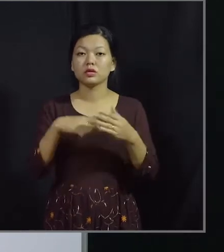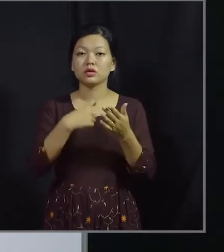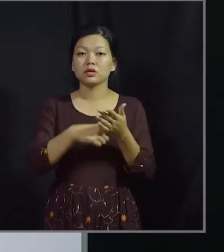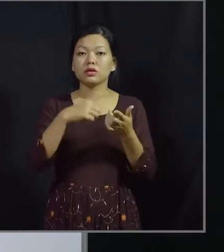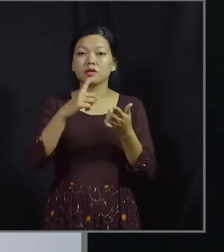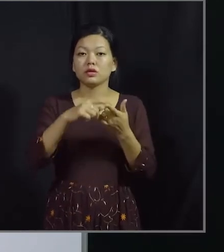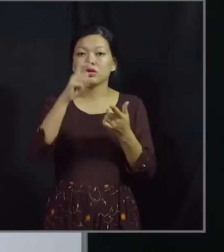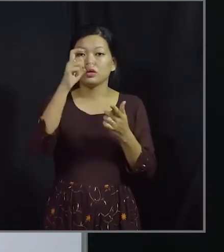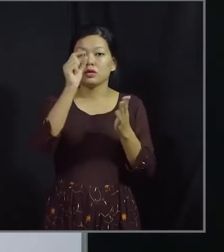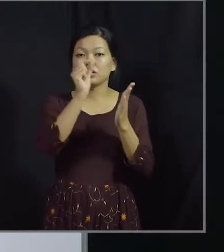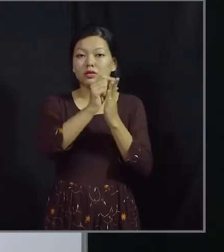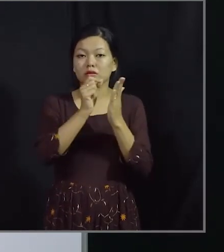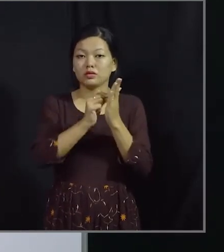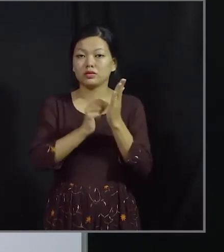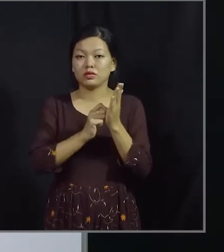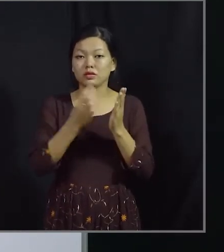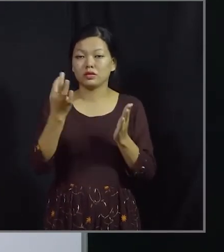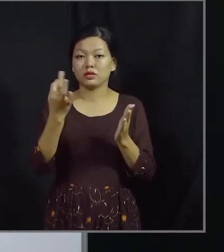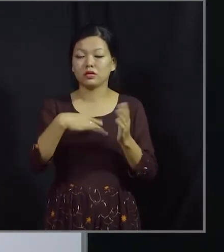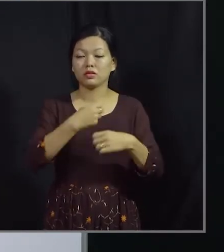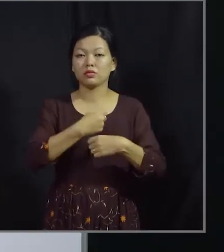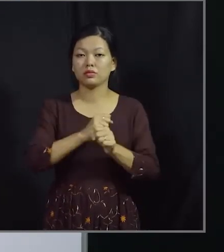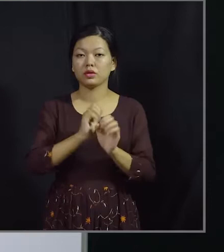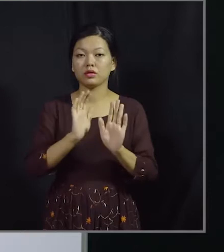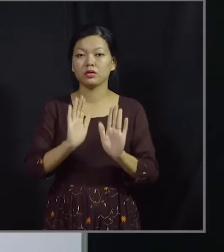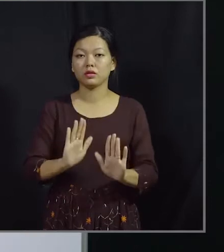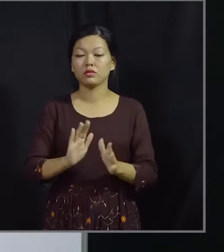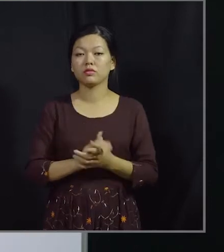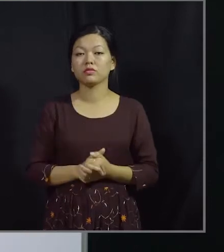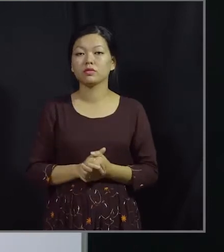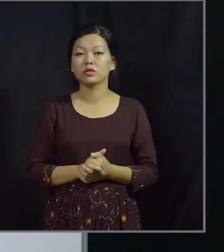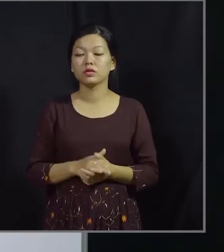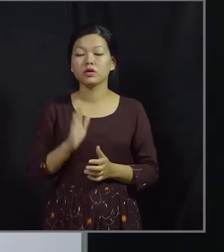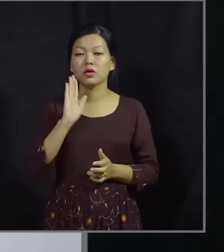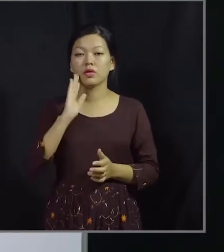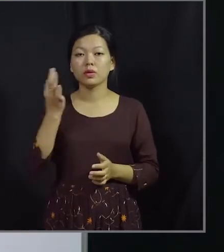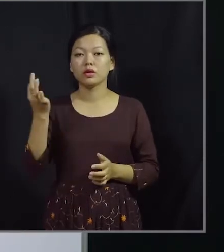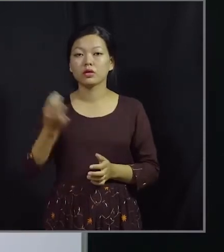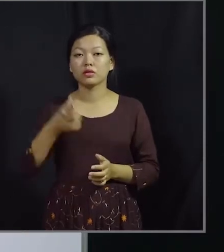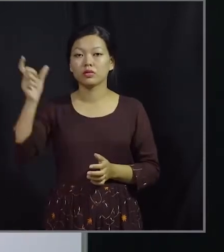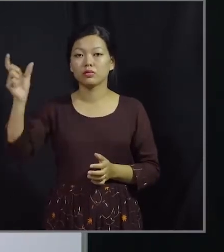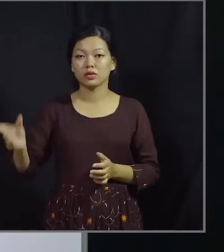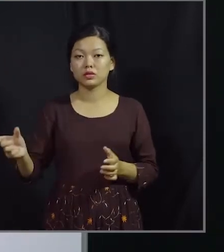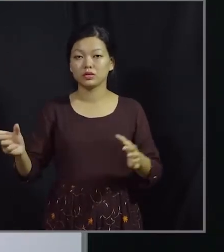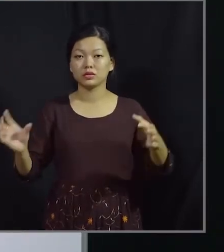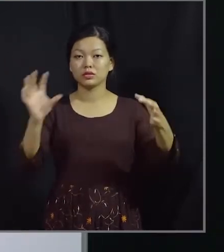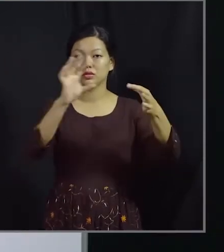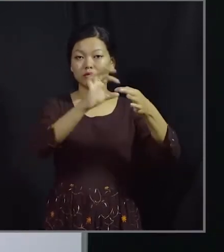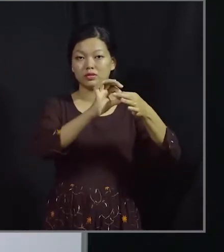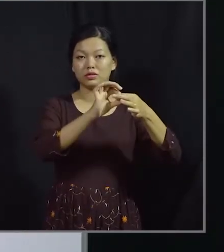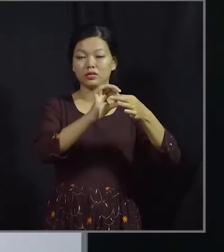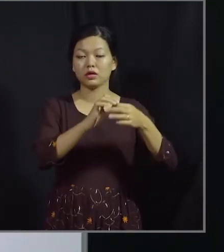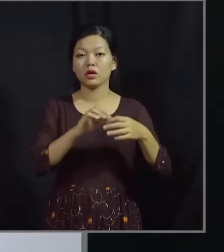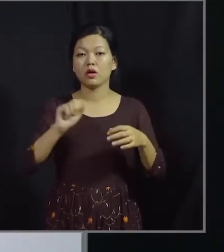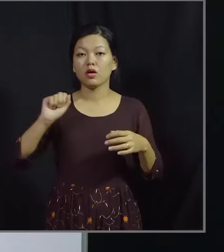joins the firm, he has got some expectation that he will invest his capital